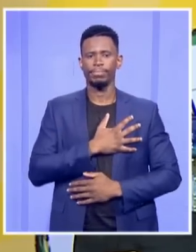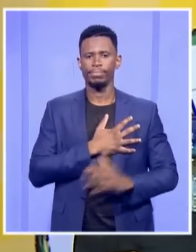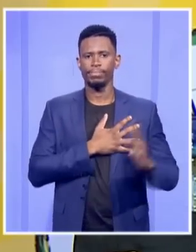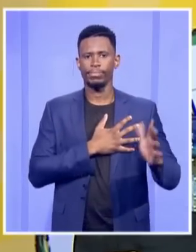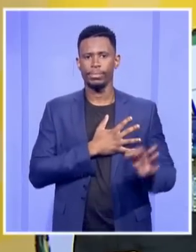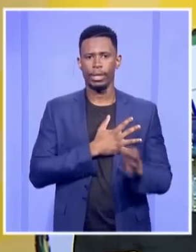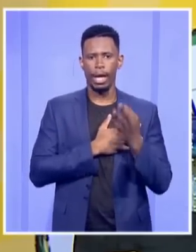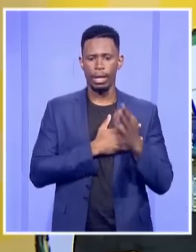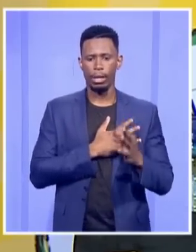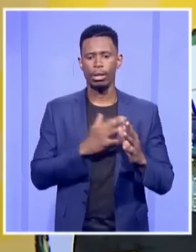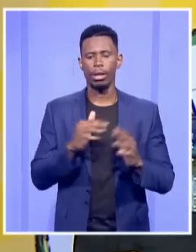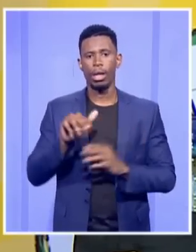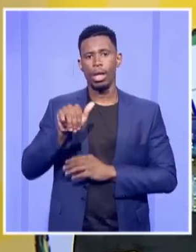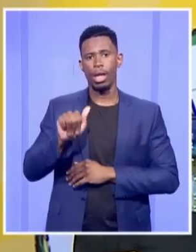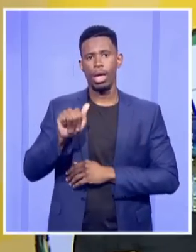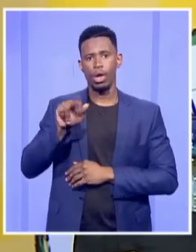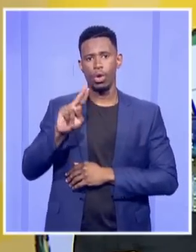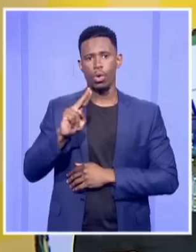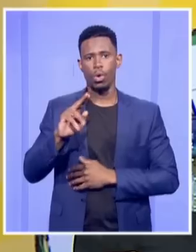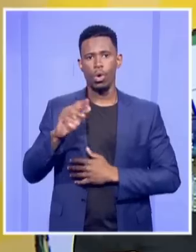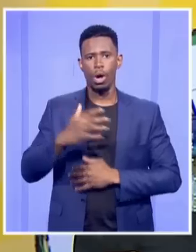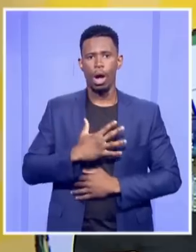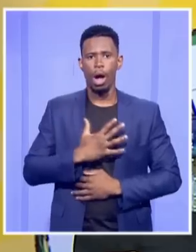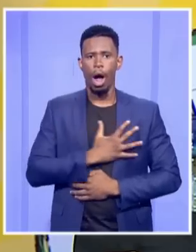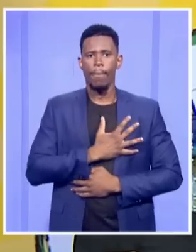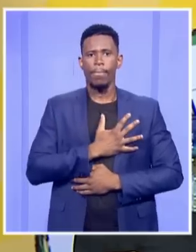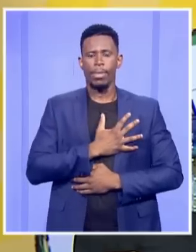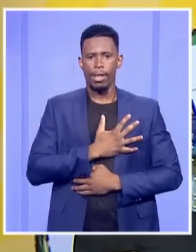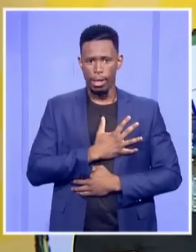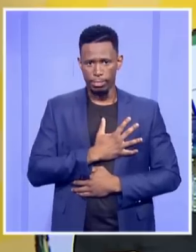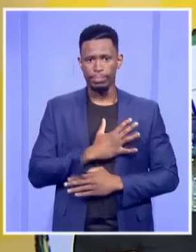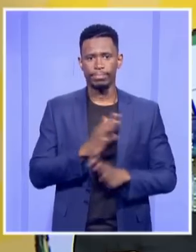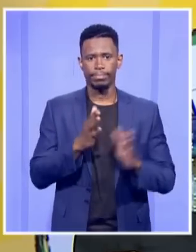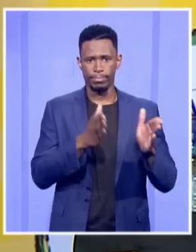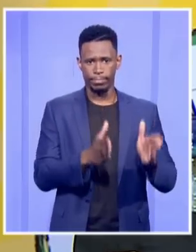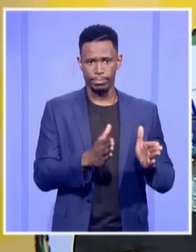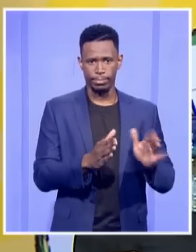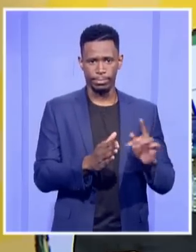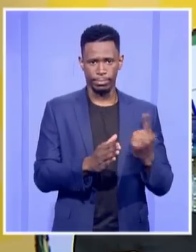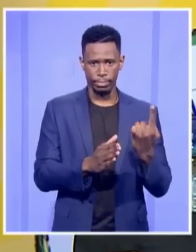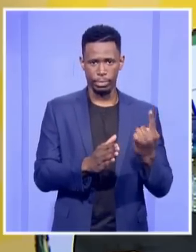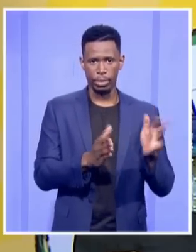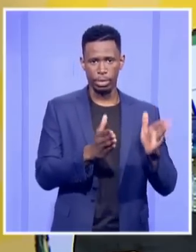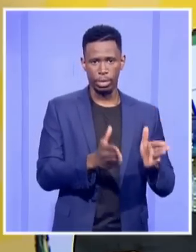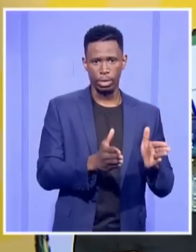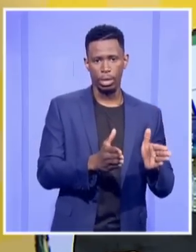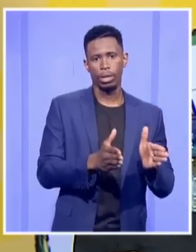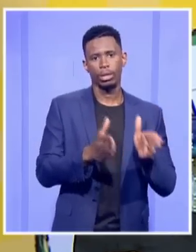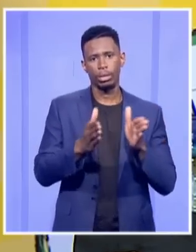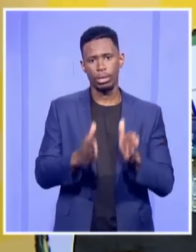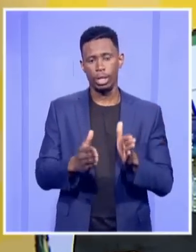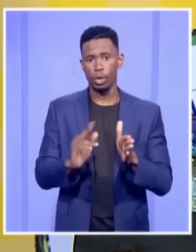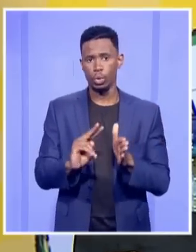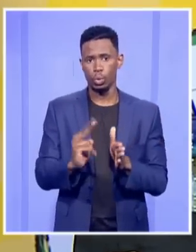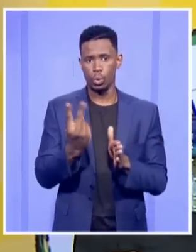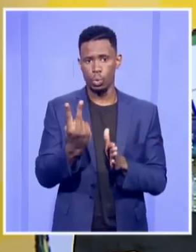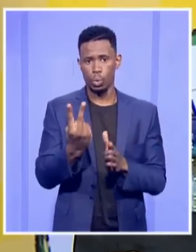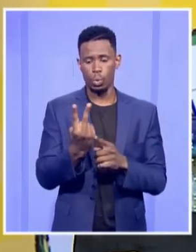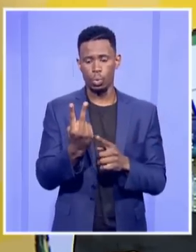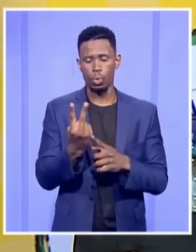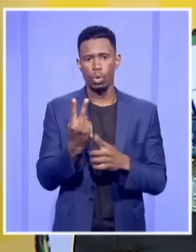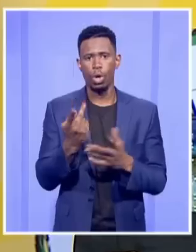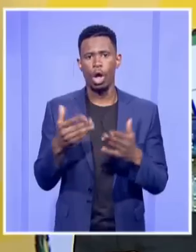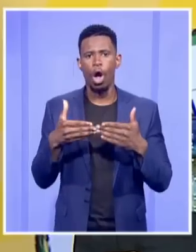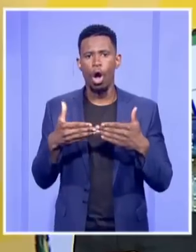anthem. And then we'll move to session 2, which will again be an open session. So you'll